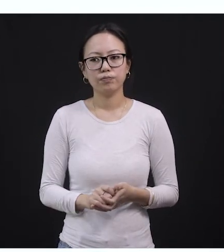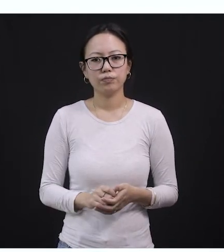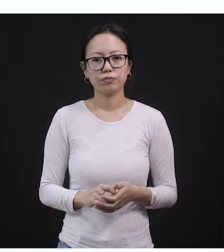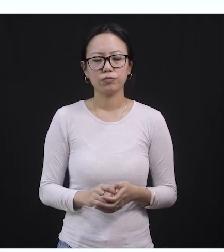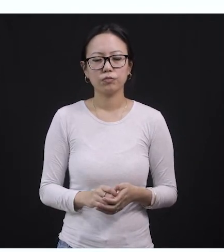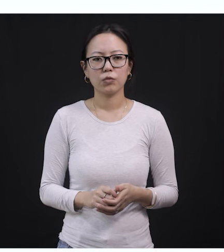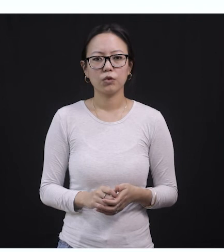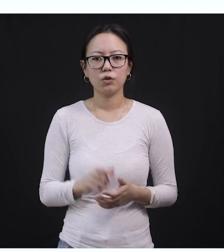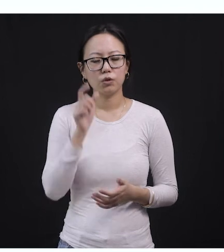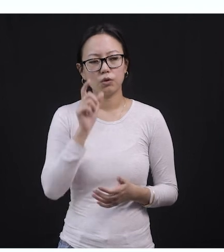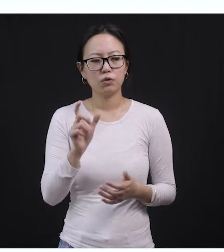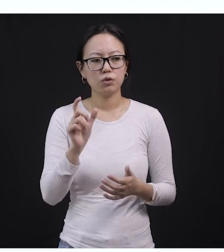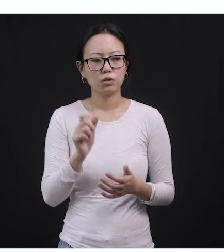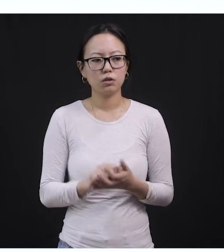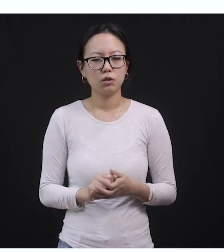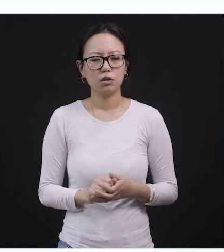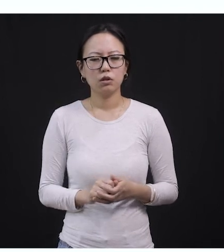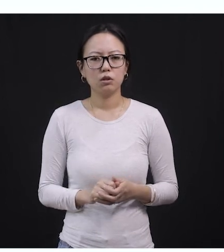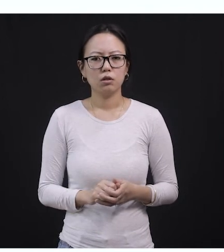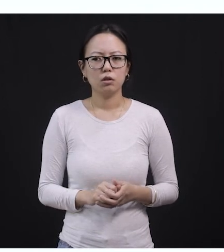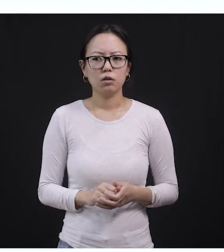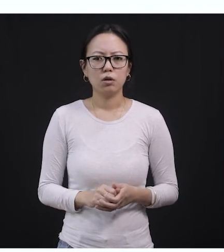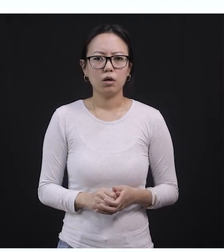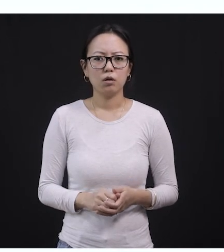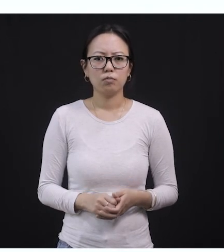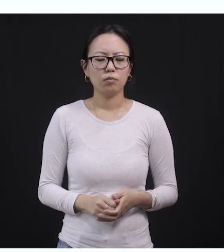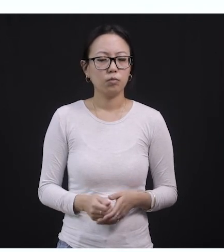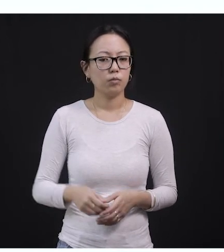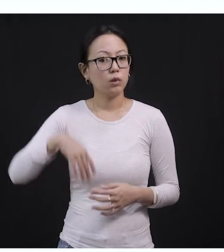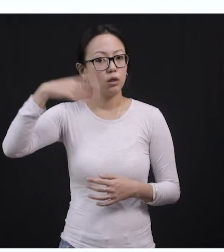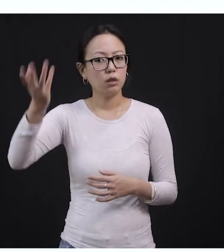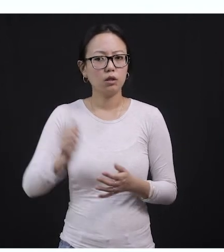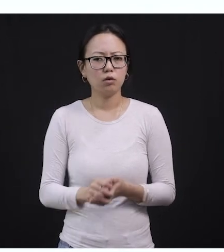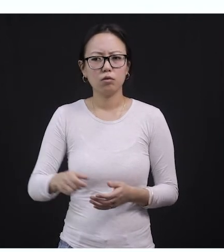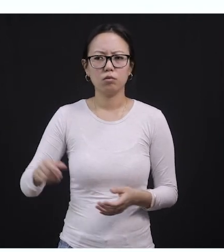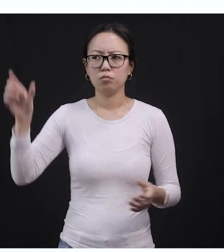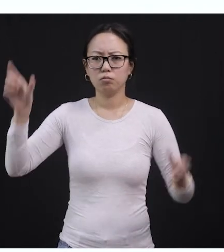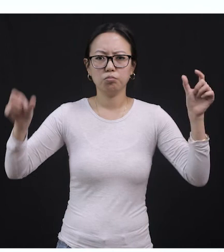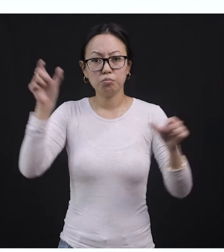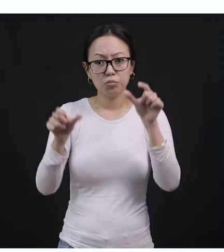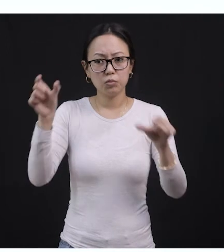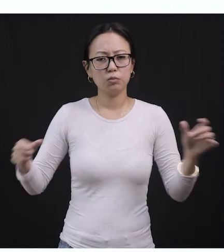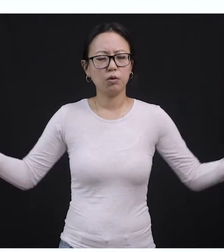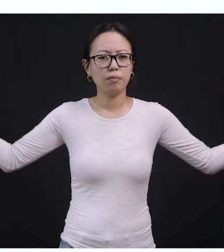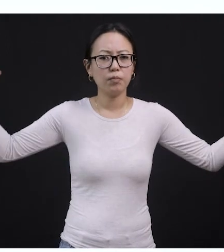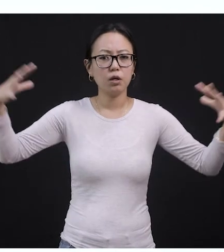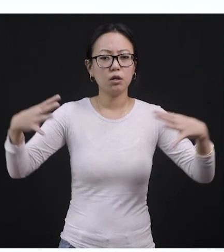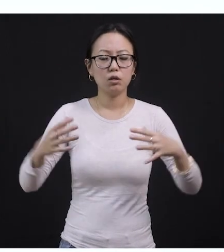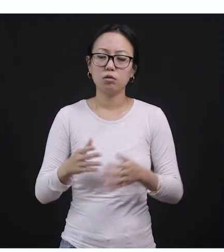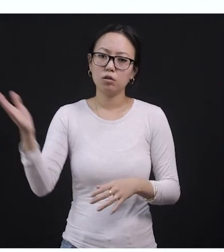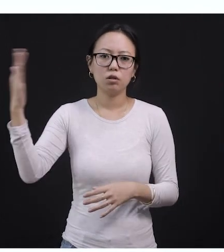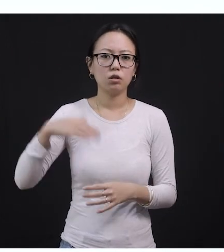of them that most of them, they could not get admitted to this university. And Huinsang, the